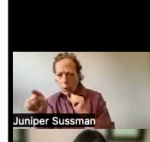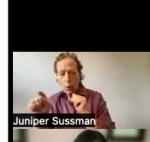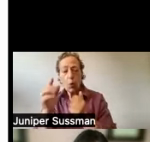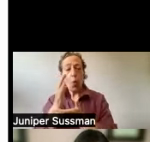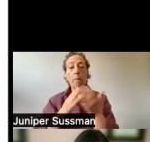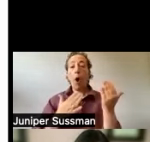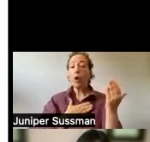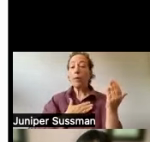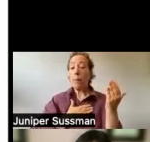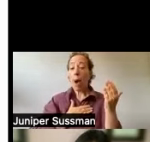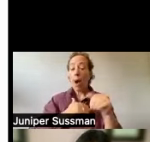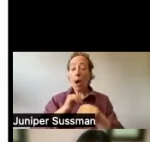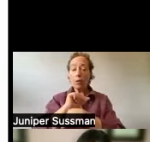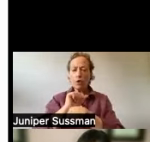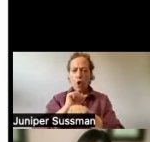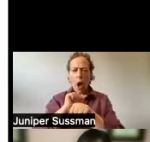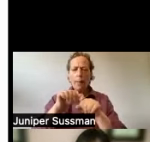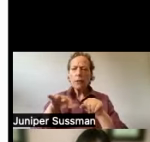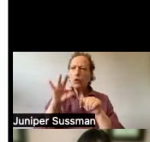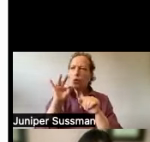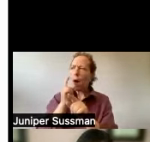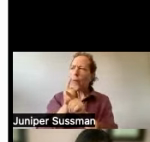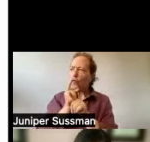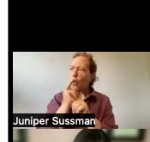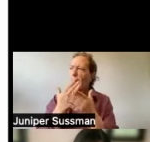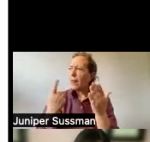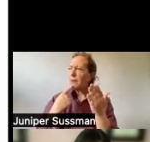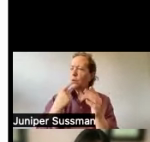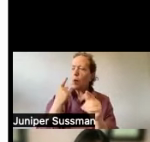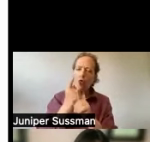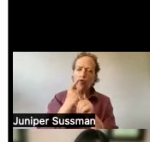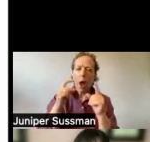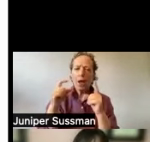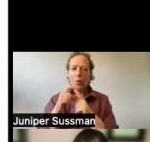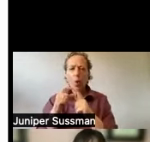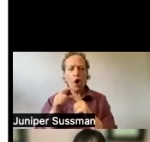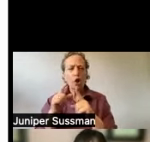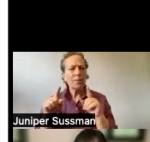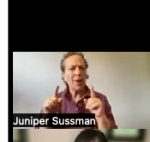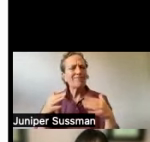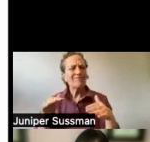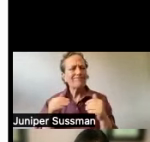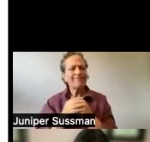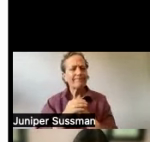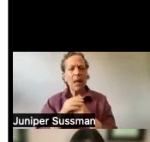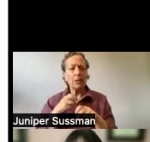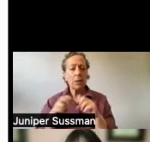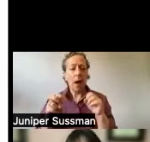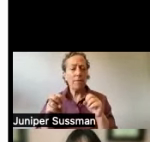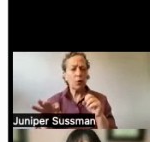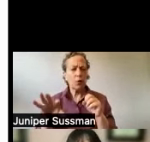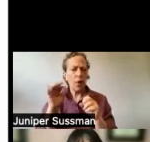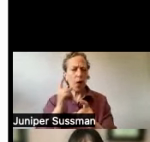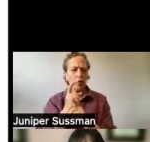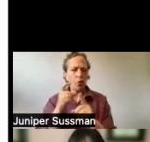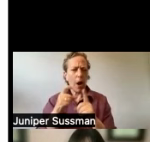is to find the right thing to say or the right words, and there really are none. So the best that I can offer, and it's certainly not